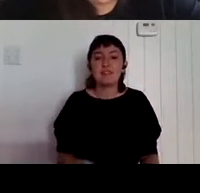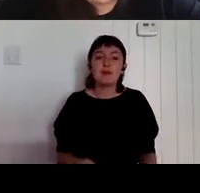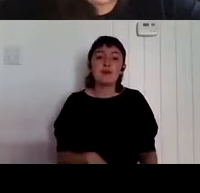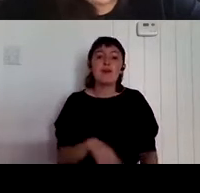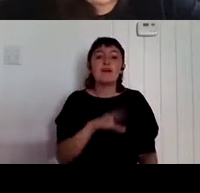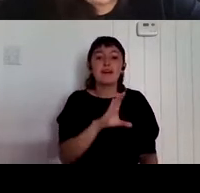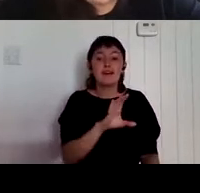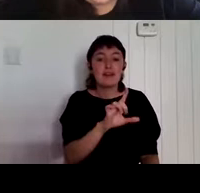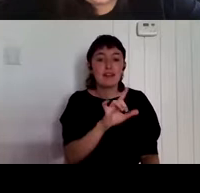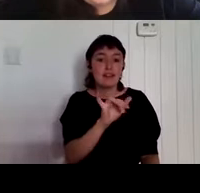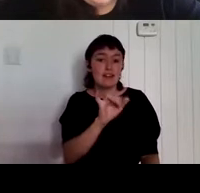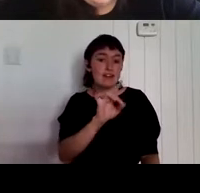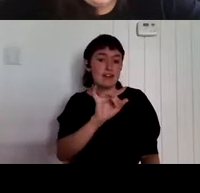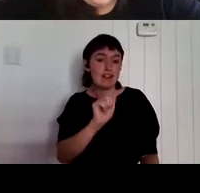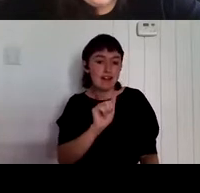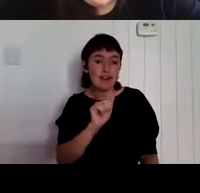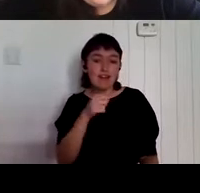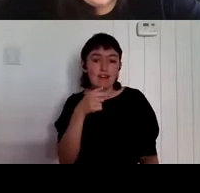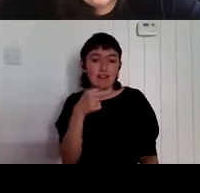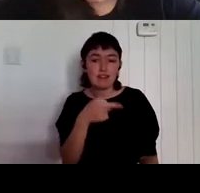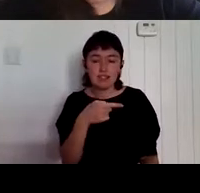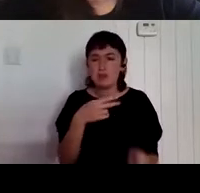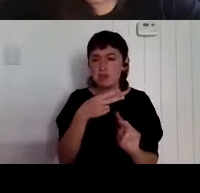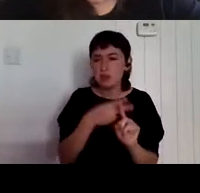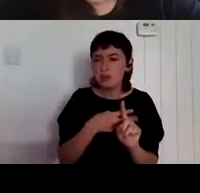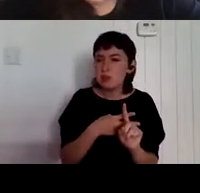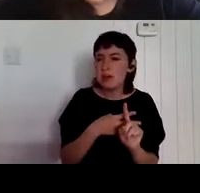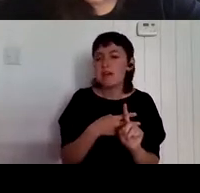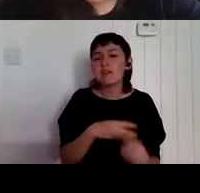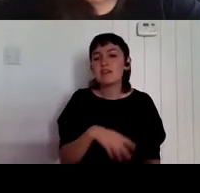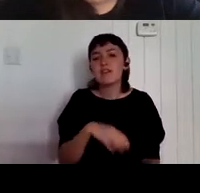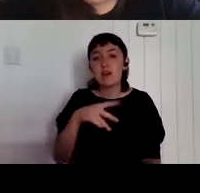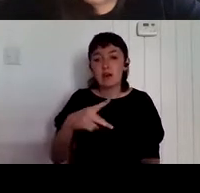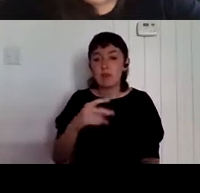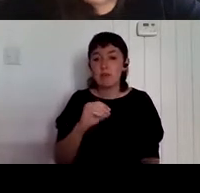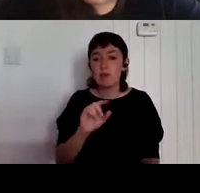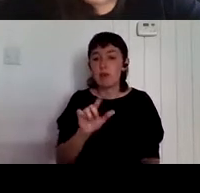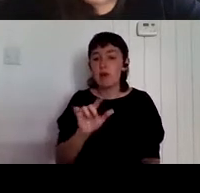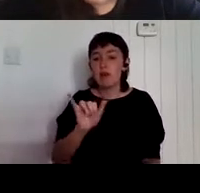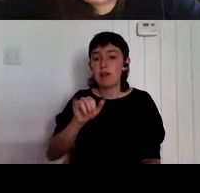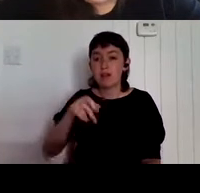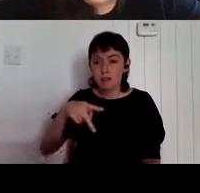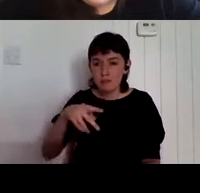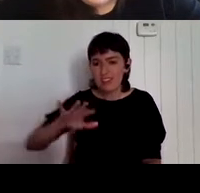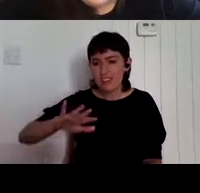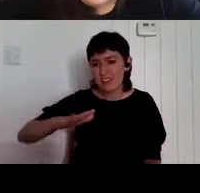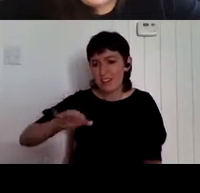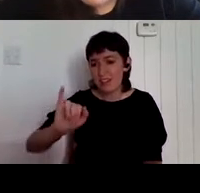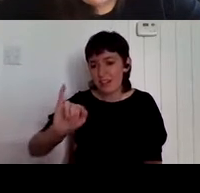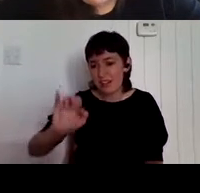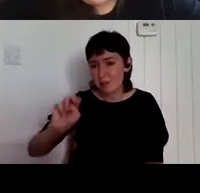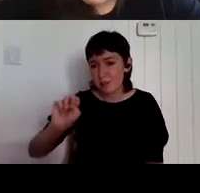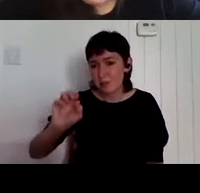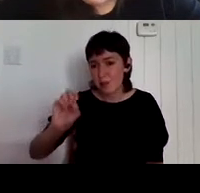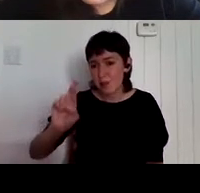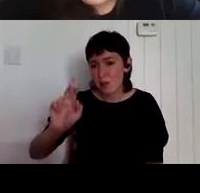colonies are kind of immortal. They just are there. Imagine a little forest of trees that are eating and they're all connected at